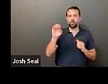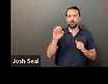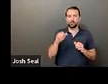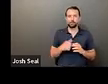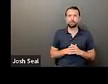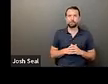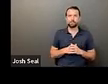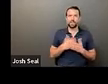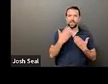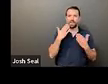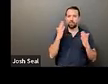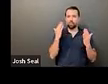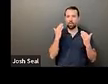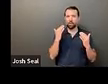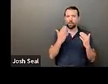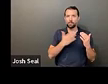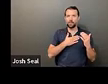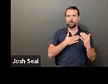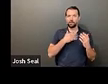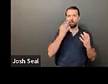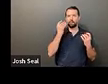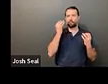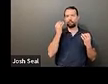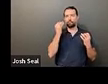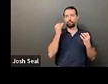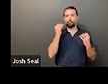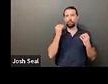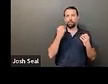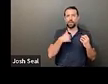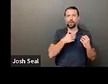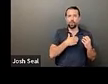in my head. And I wish that that had been different. And